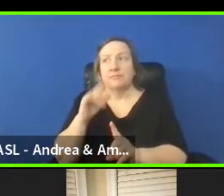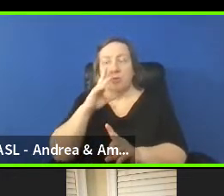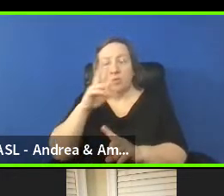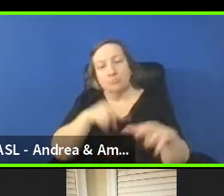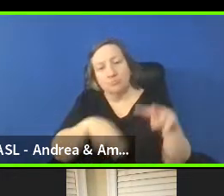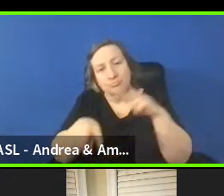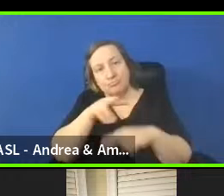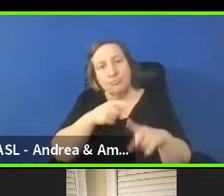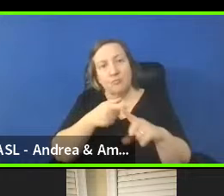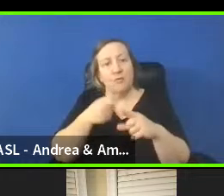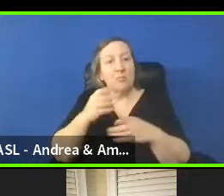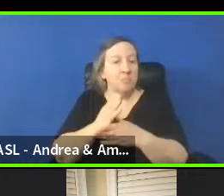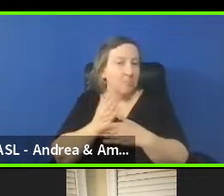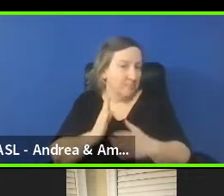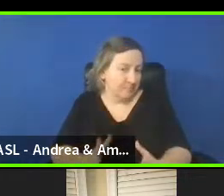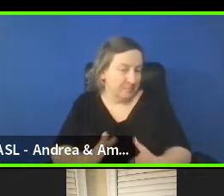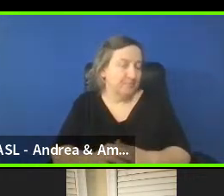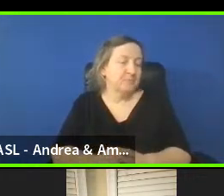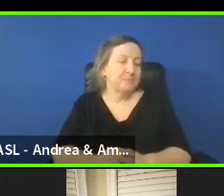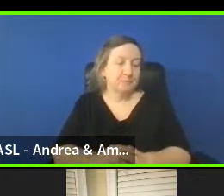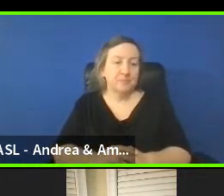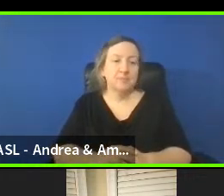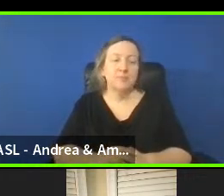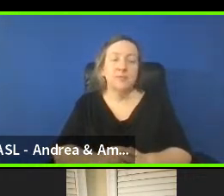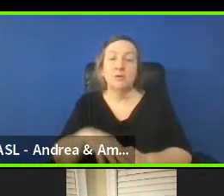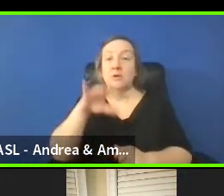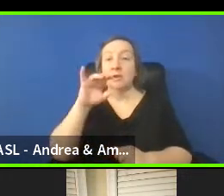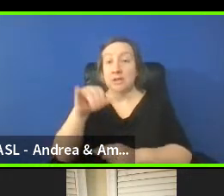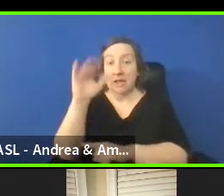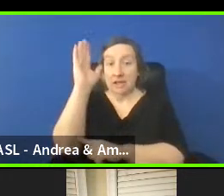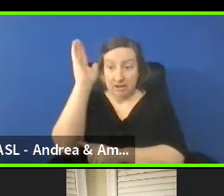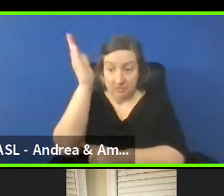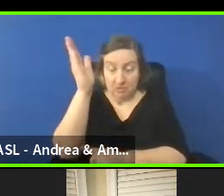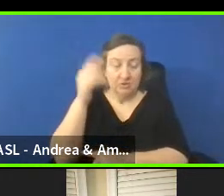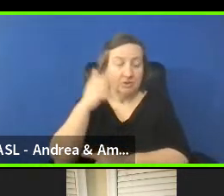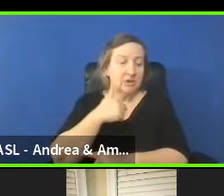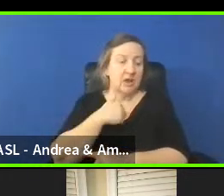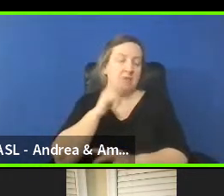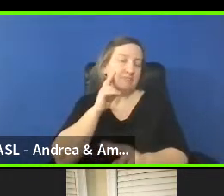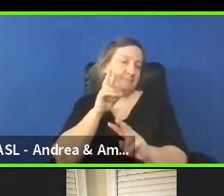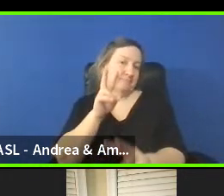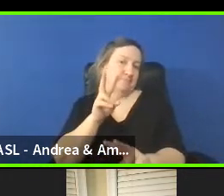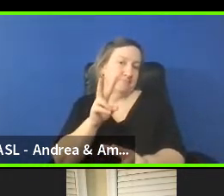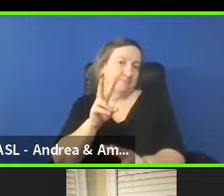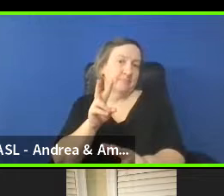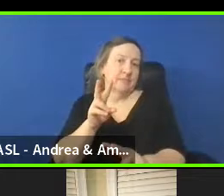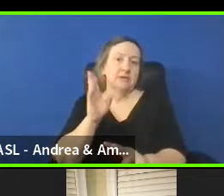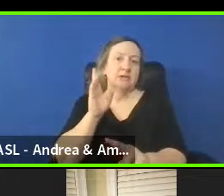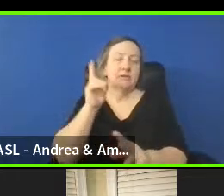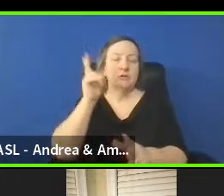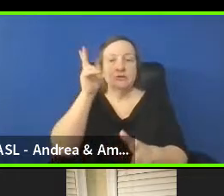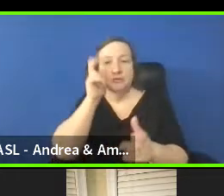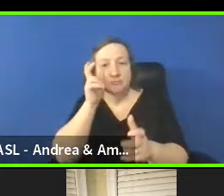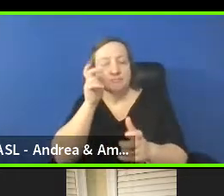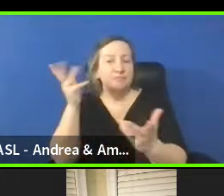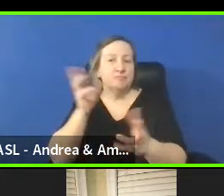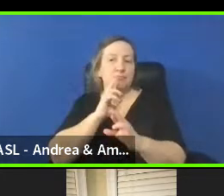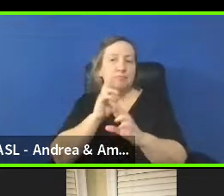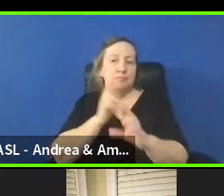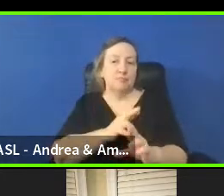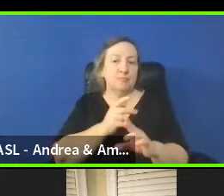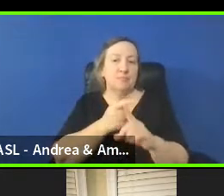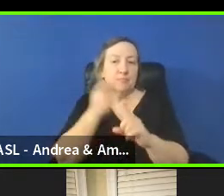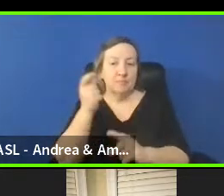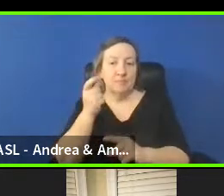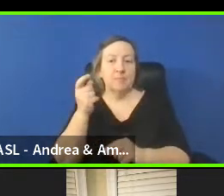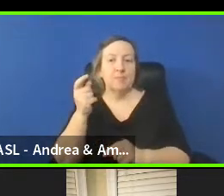at by the partners. And so that presentation, I'm looking forward to hearing the response